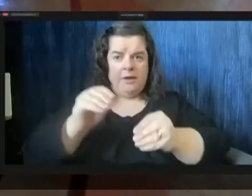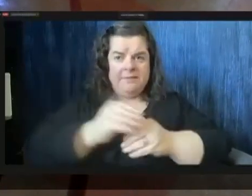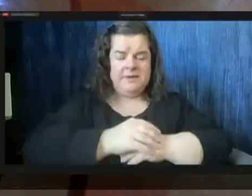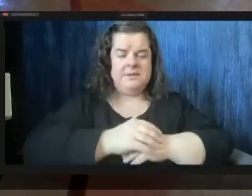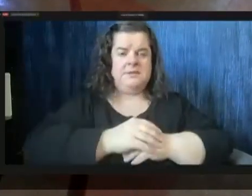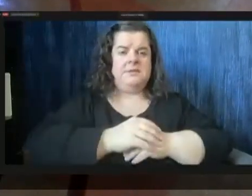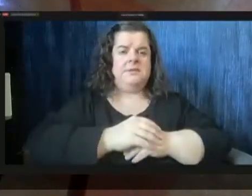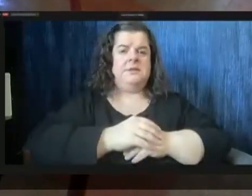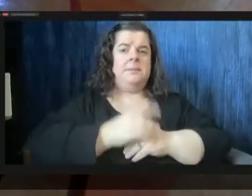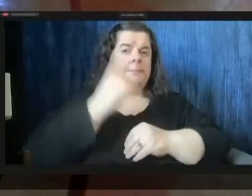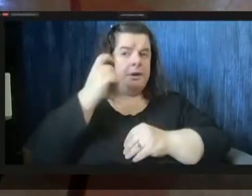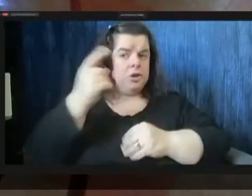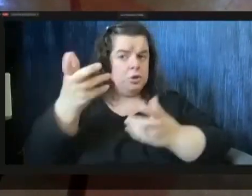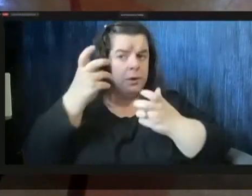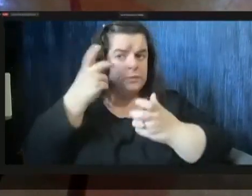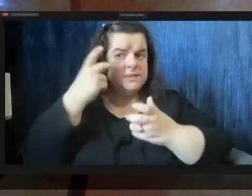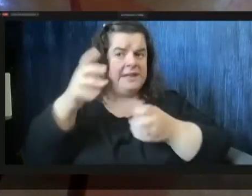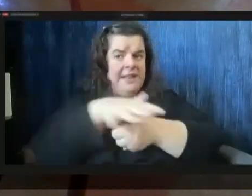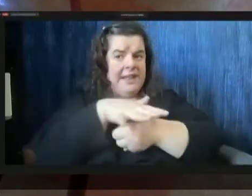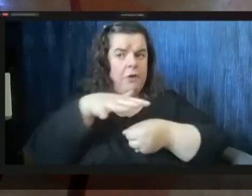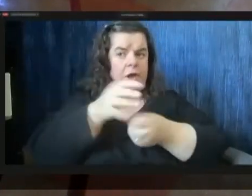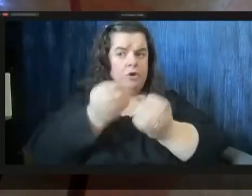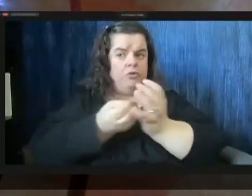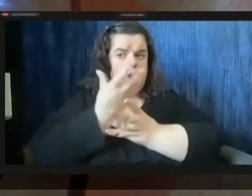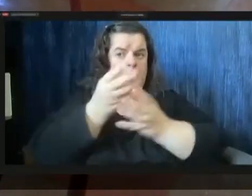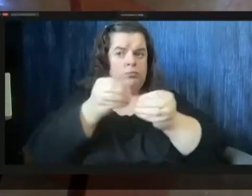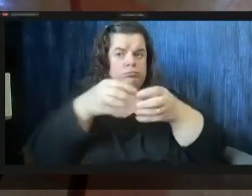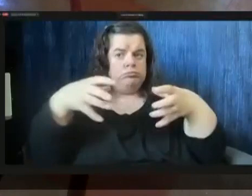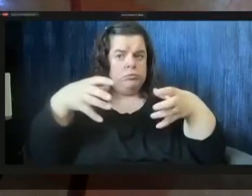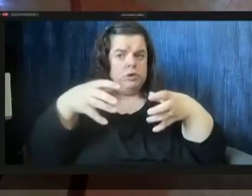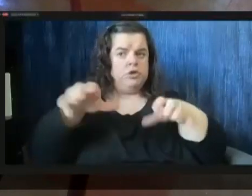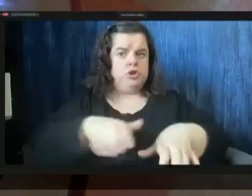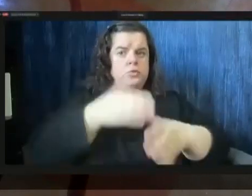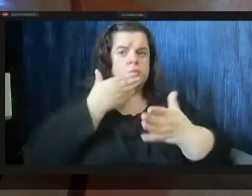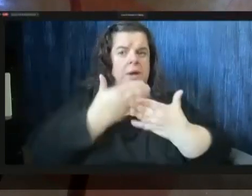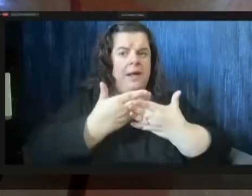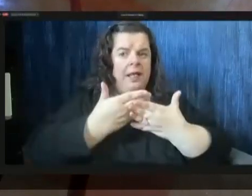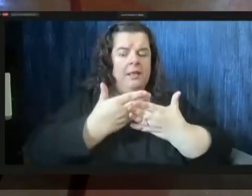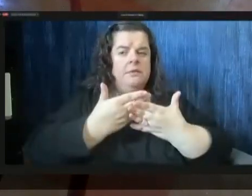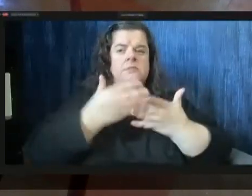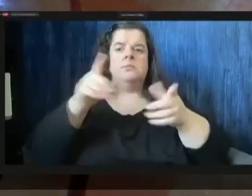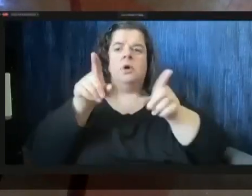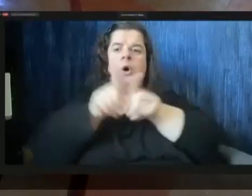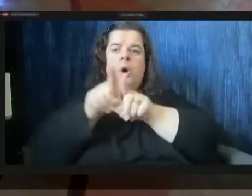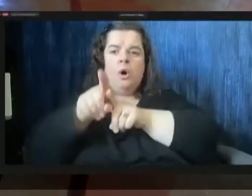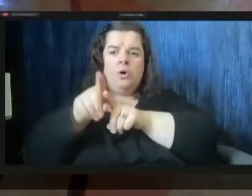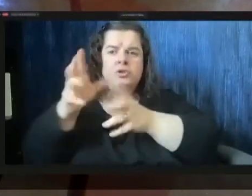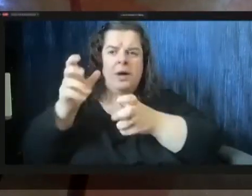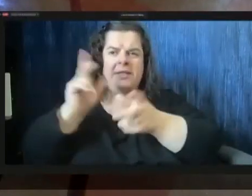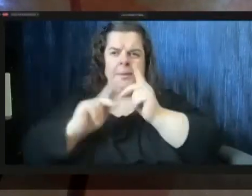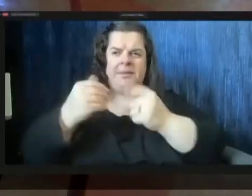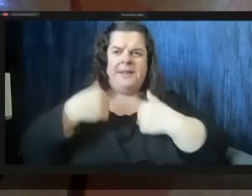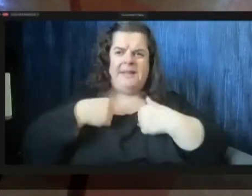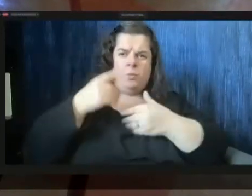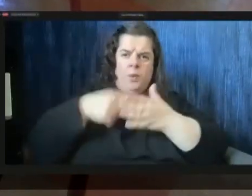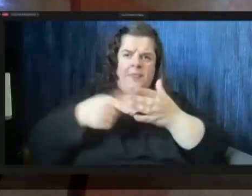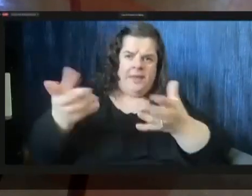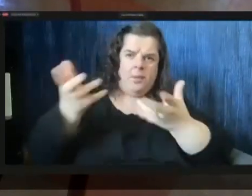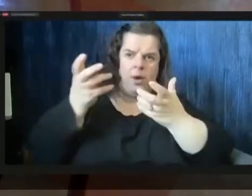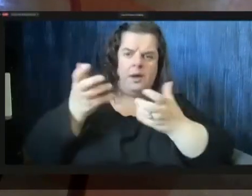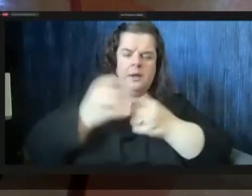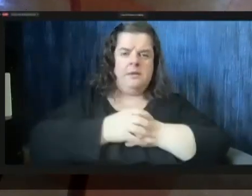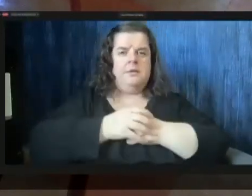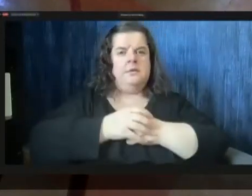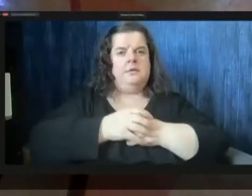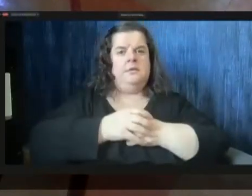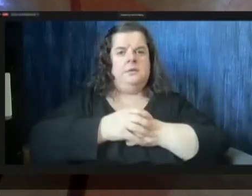because you want to see the area grow and do well, but you also want the public to have what they want. One of the things I won't let them do